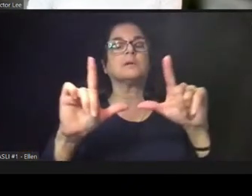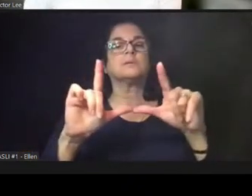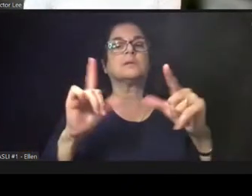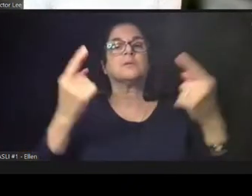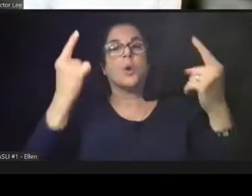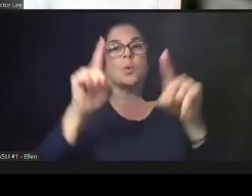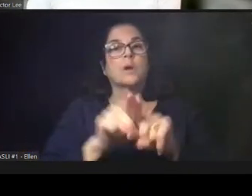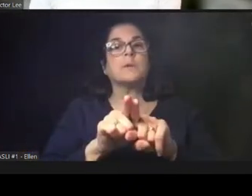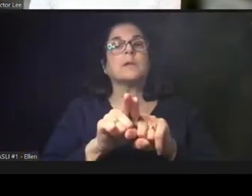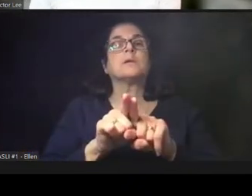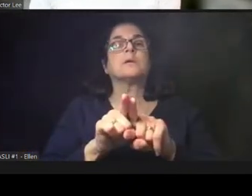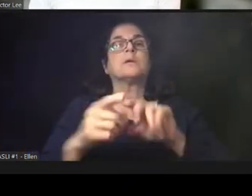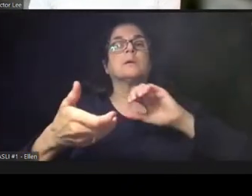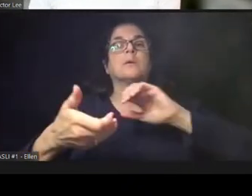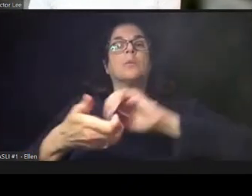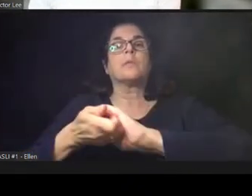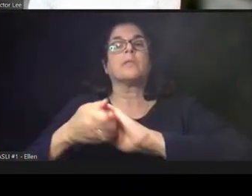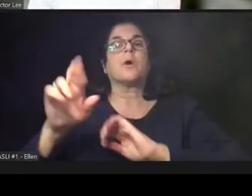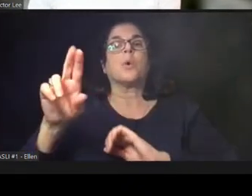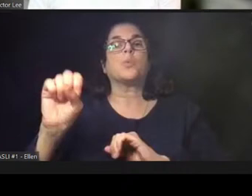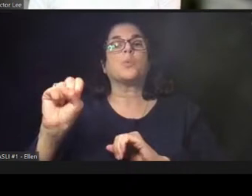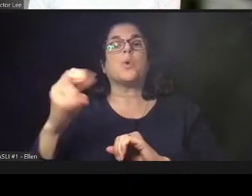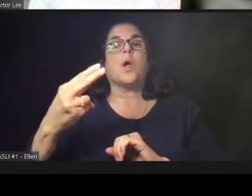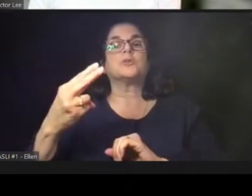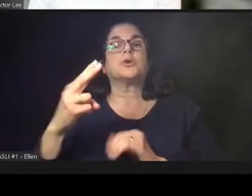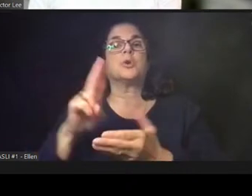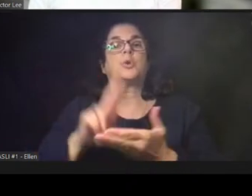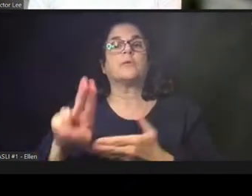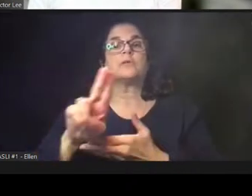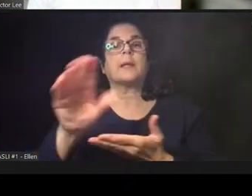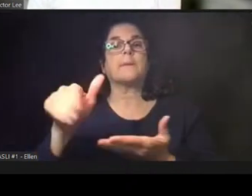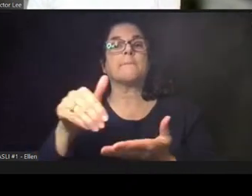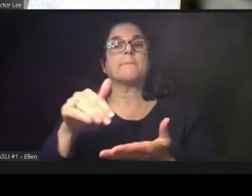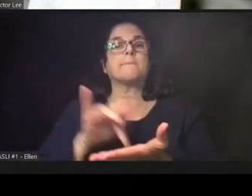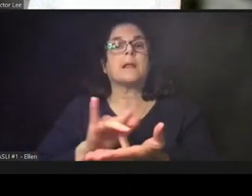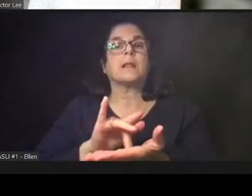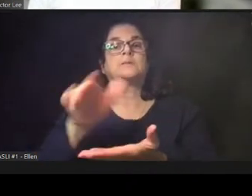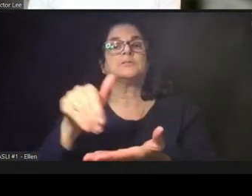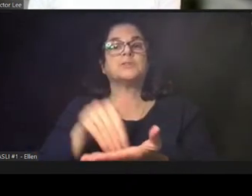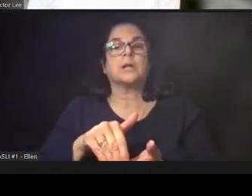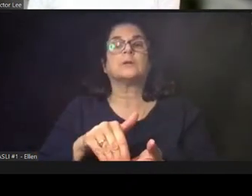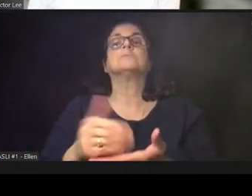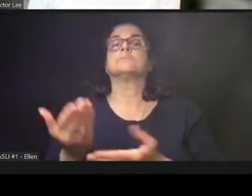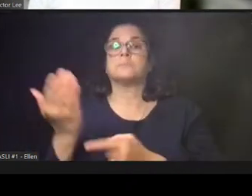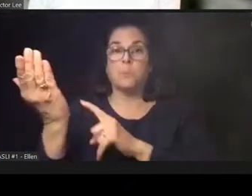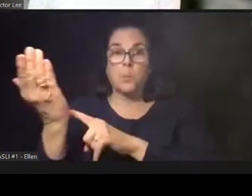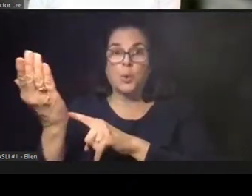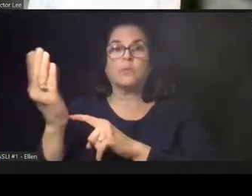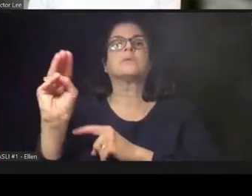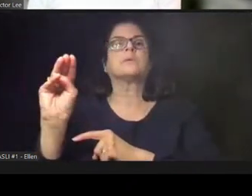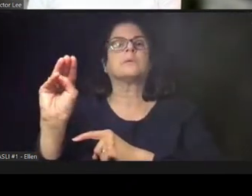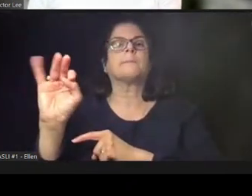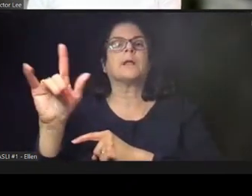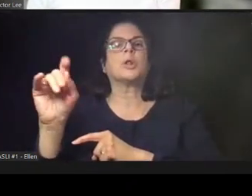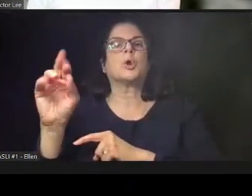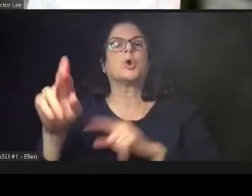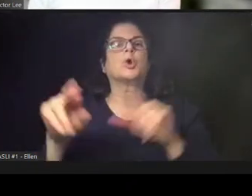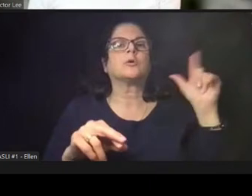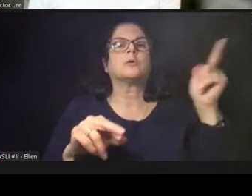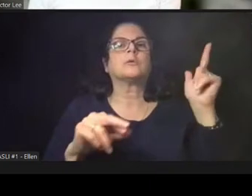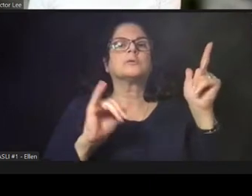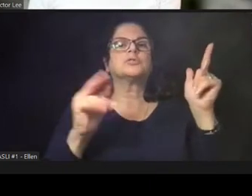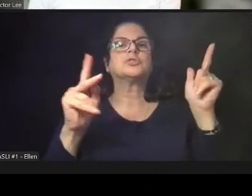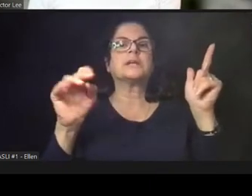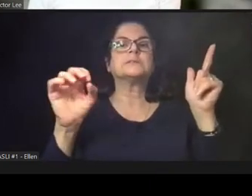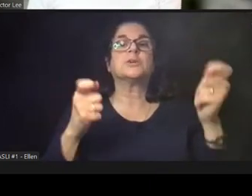University Medical Center. May I have a motion to approve? So moved. Second. Moved by Director Miller, second by Director Jakes.